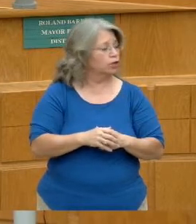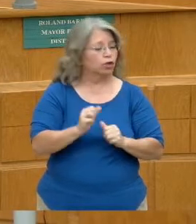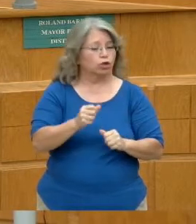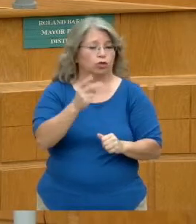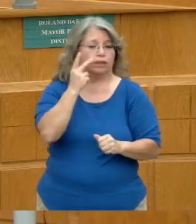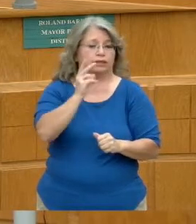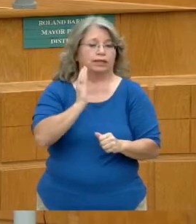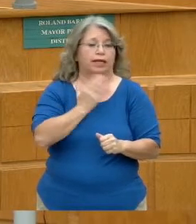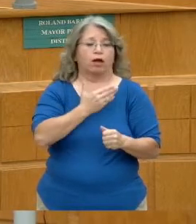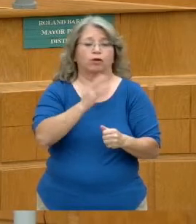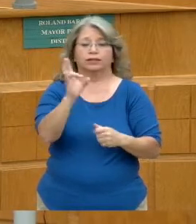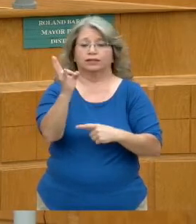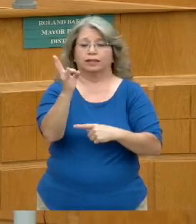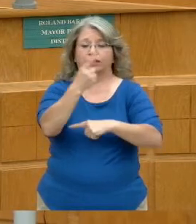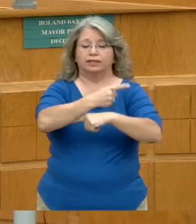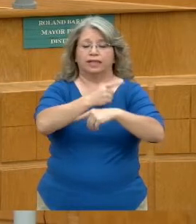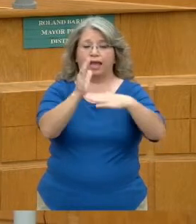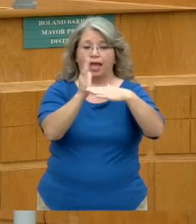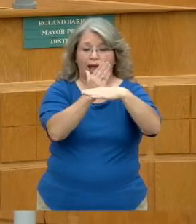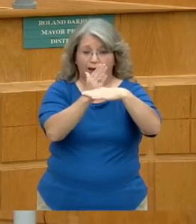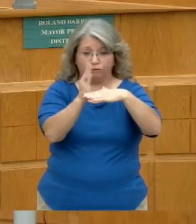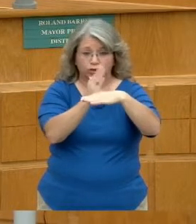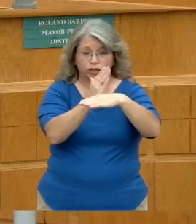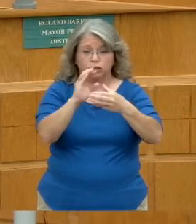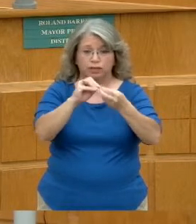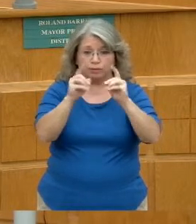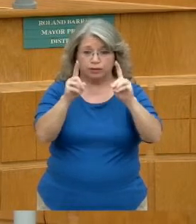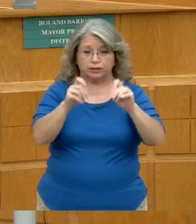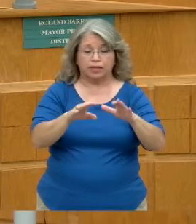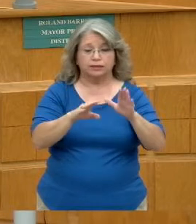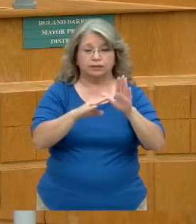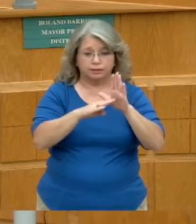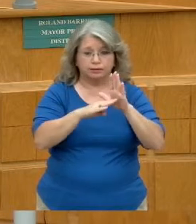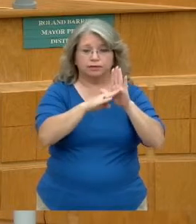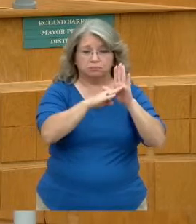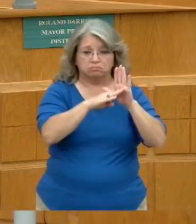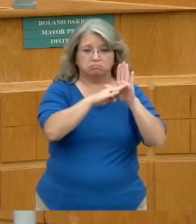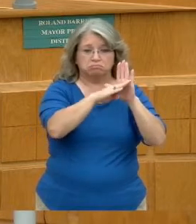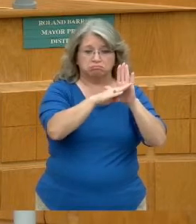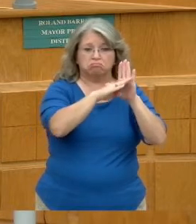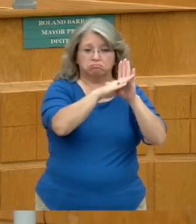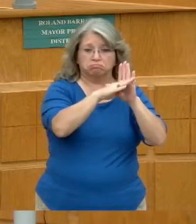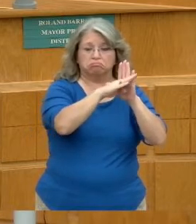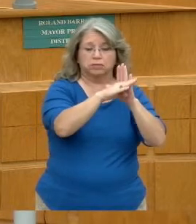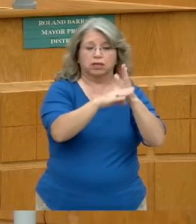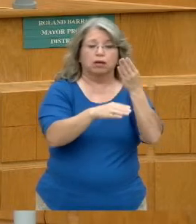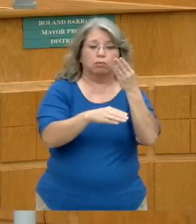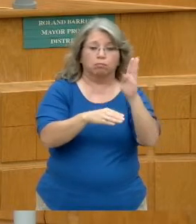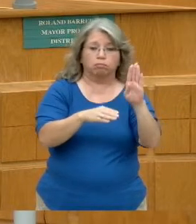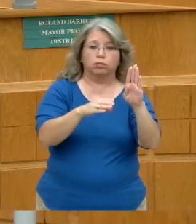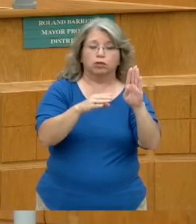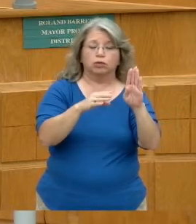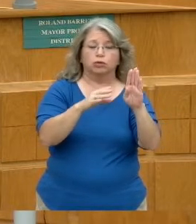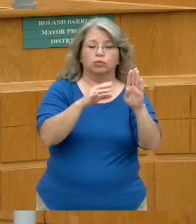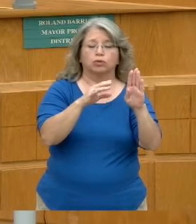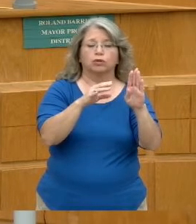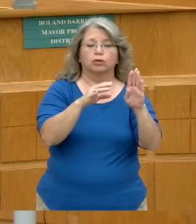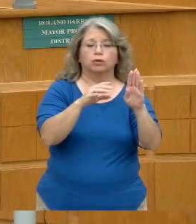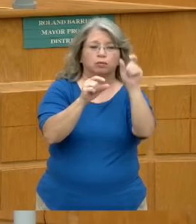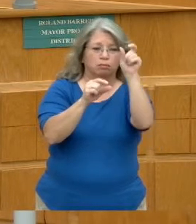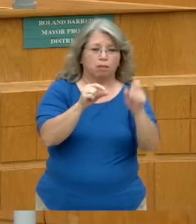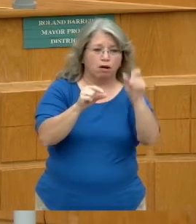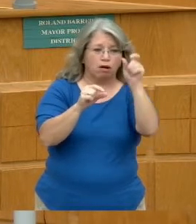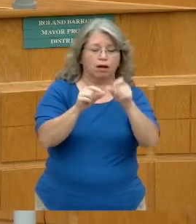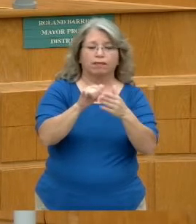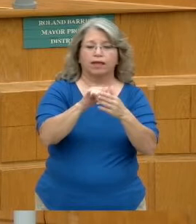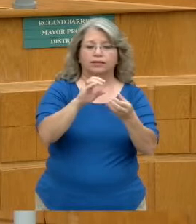our 7-day average line continues to go up. This is it here. The blue bars are the singular days, number of tests given in any one